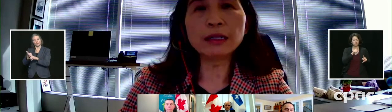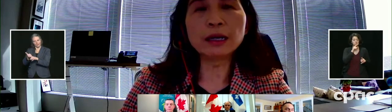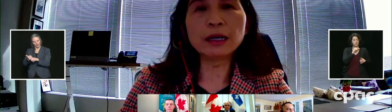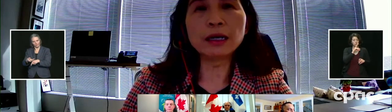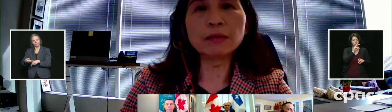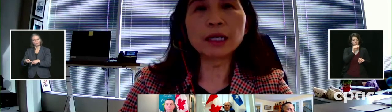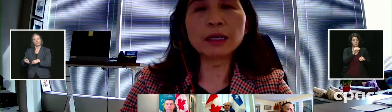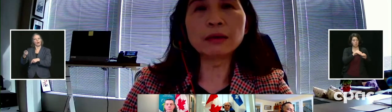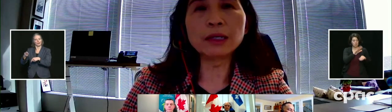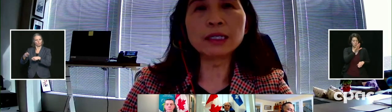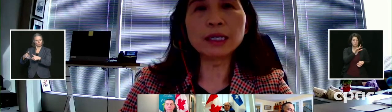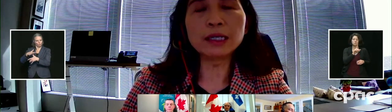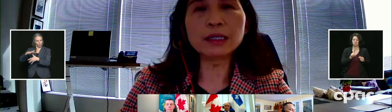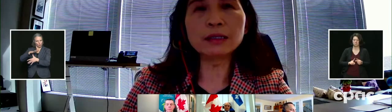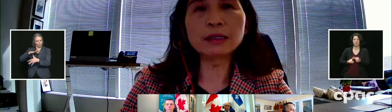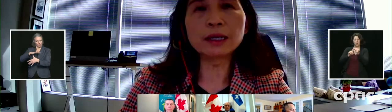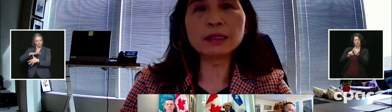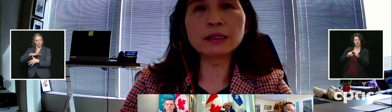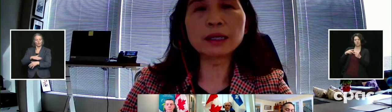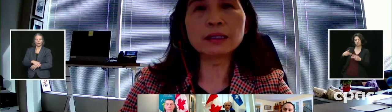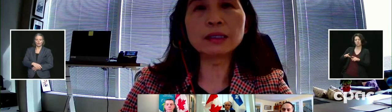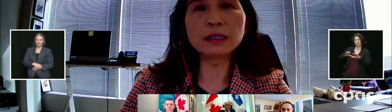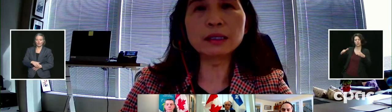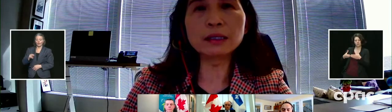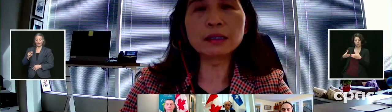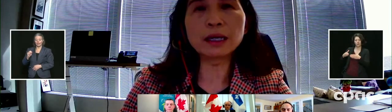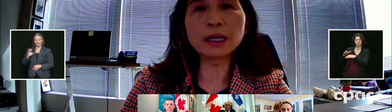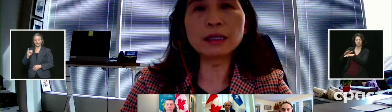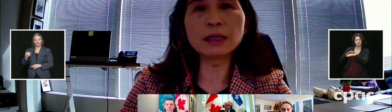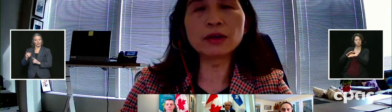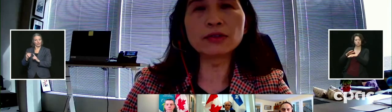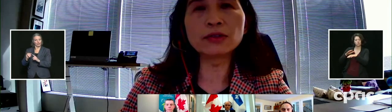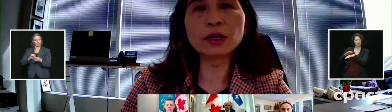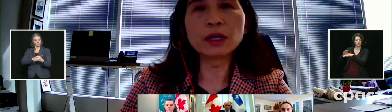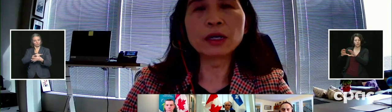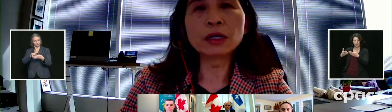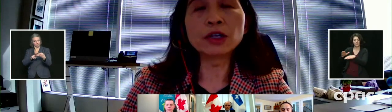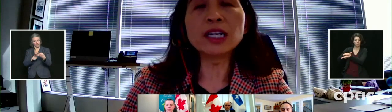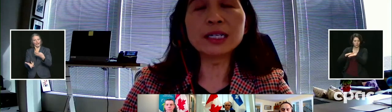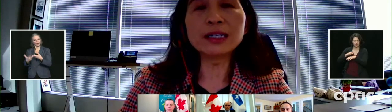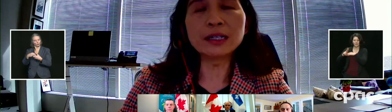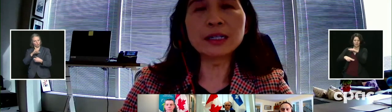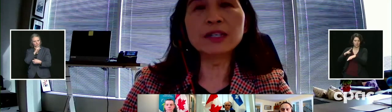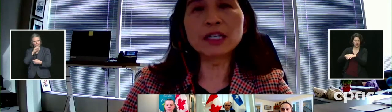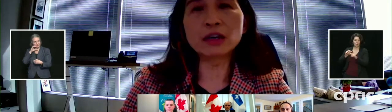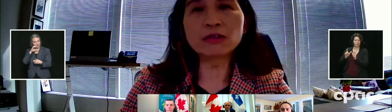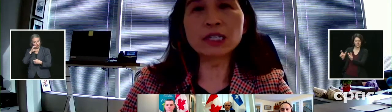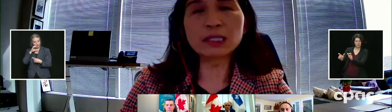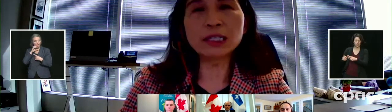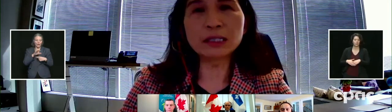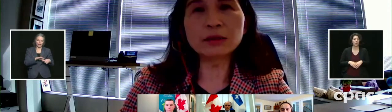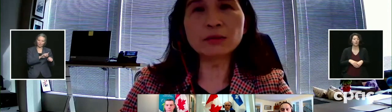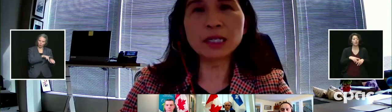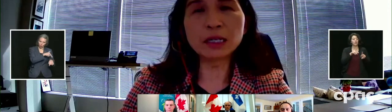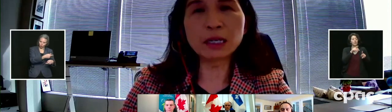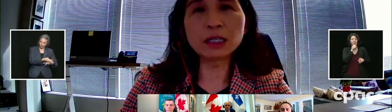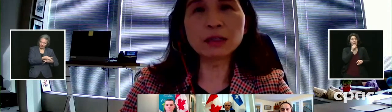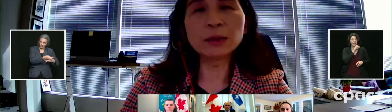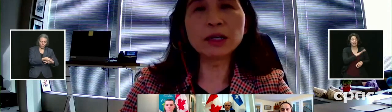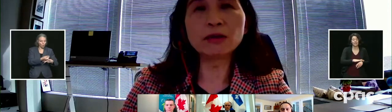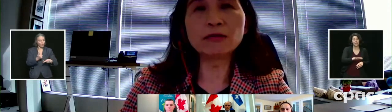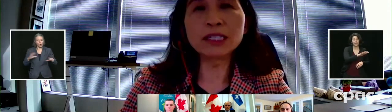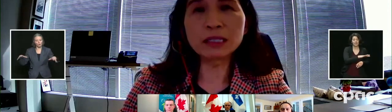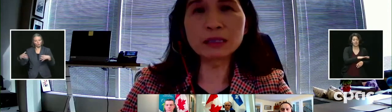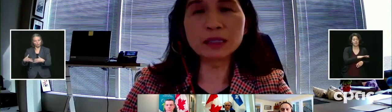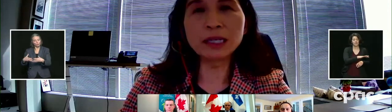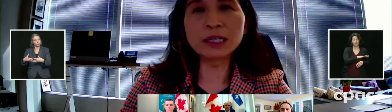Again, indicated that seniors and those certainly living in congregate settings, whether they're long-term care